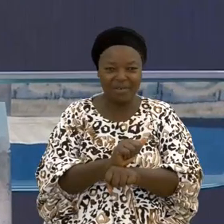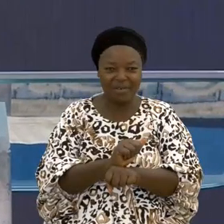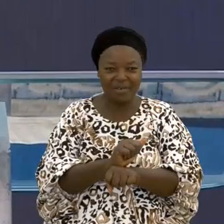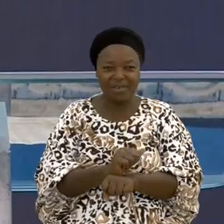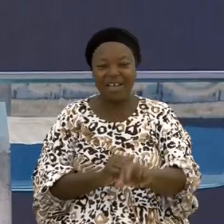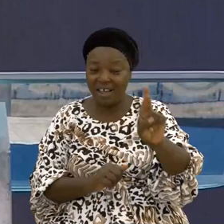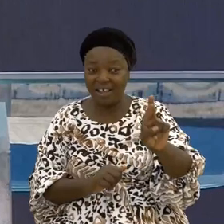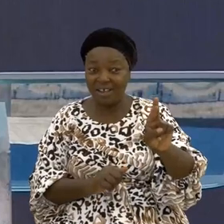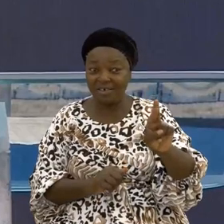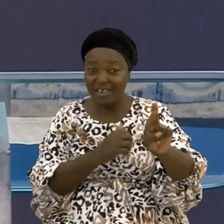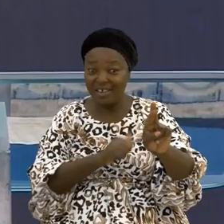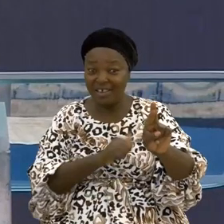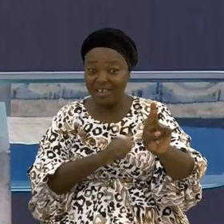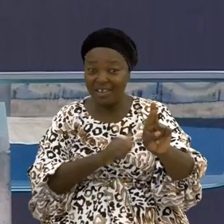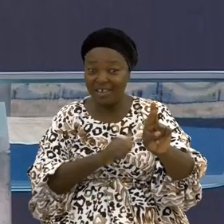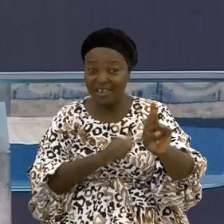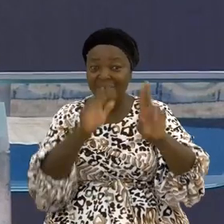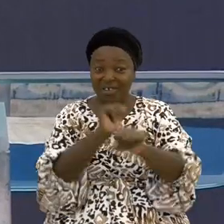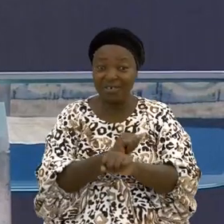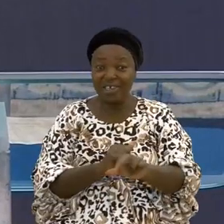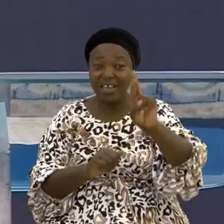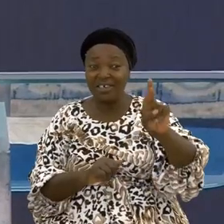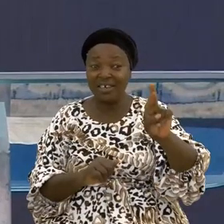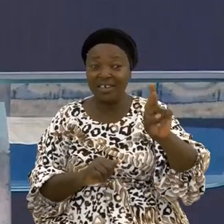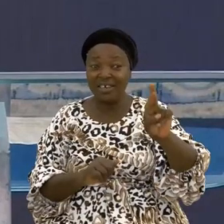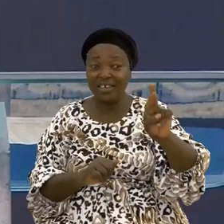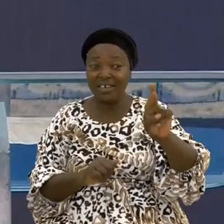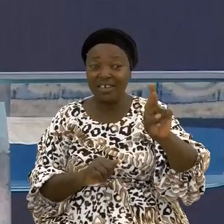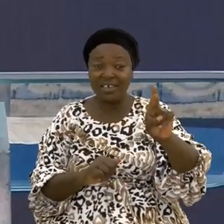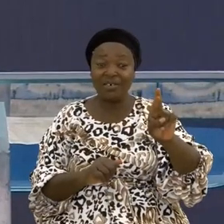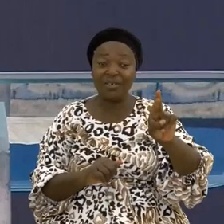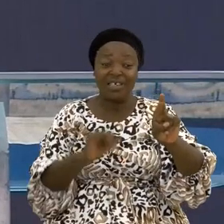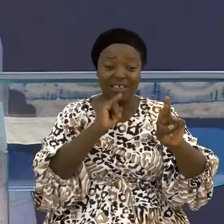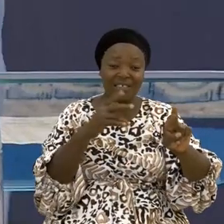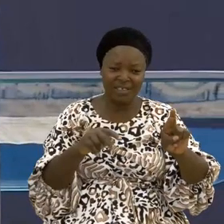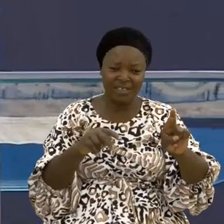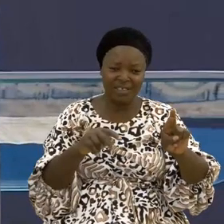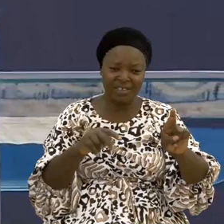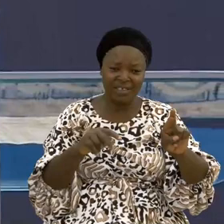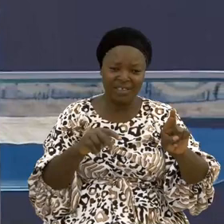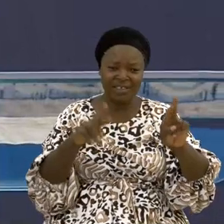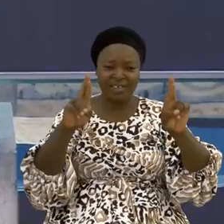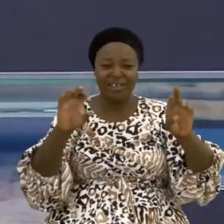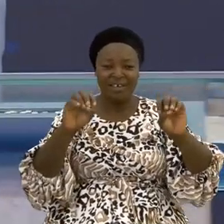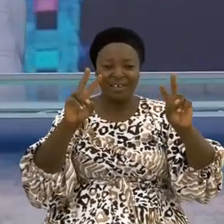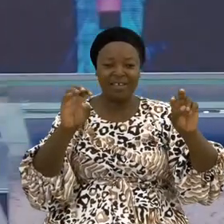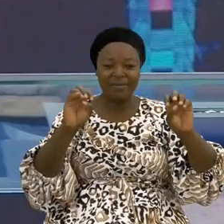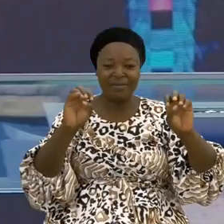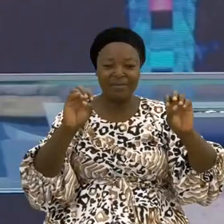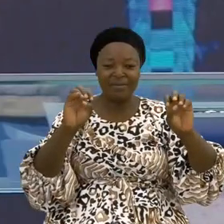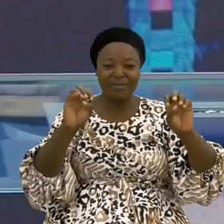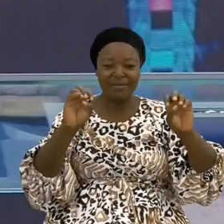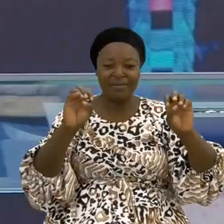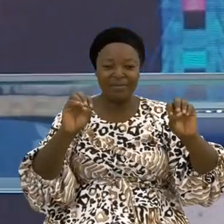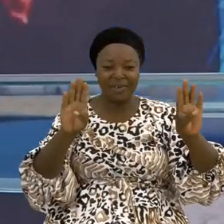in miracle. R, in the reverberating miracles for rejoicing